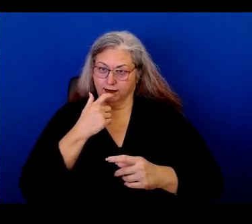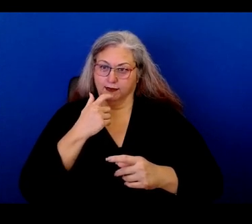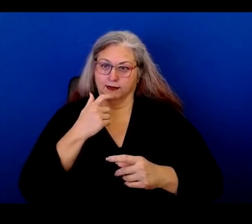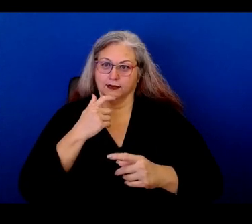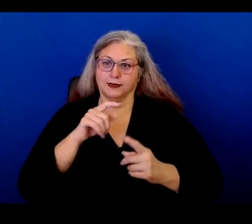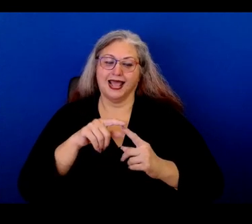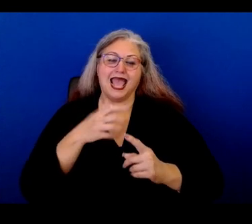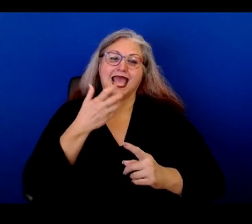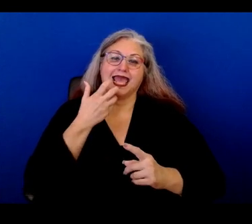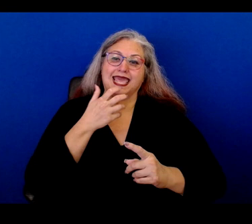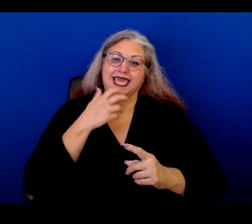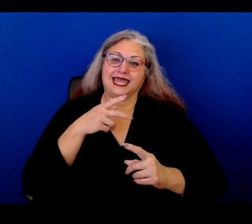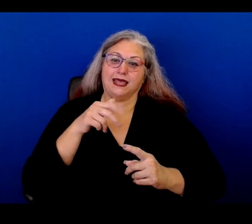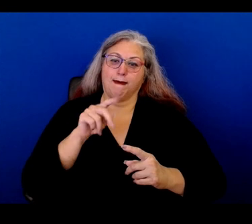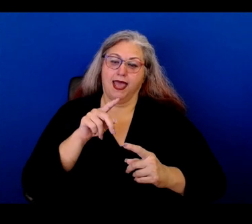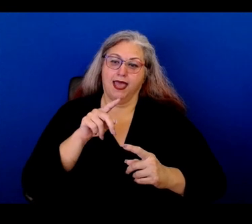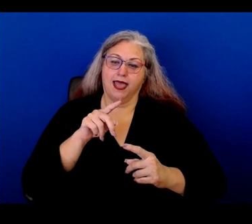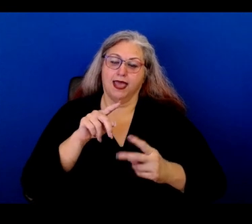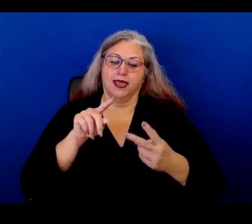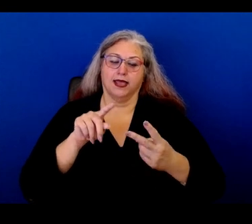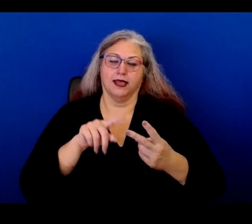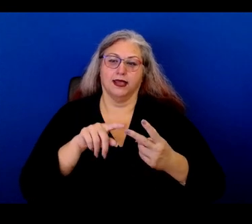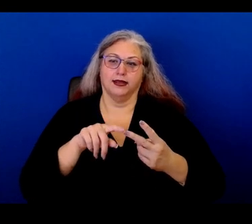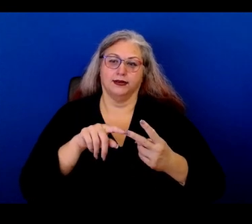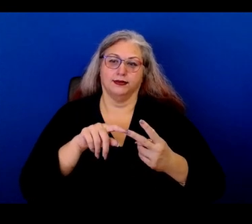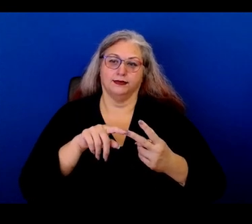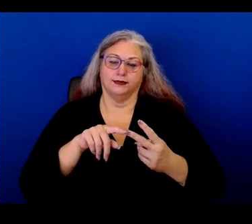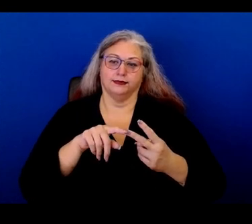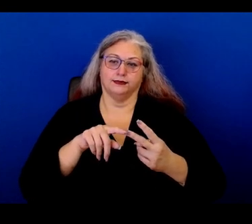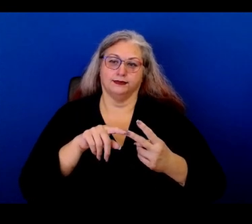a heating pad and a